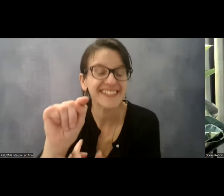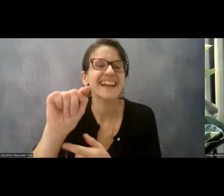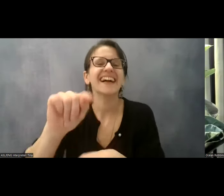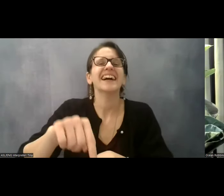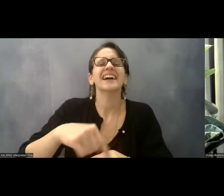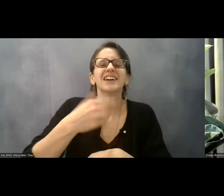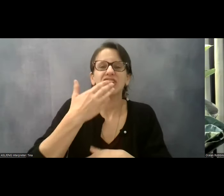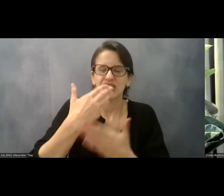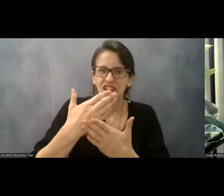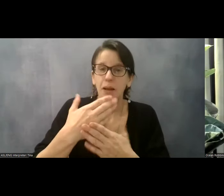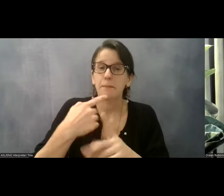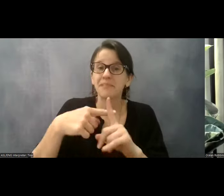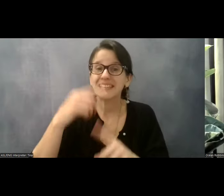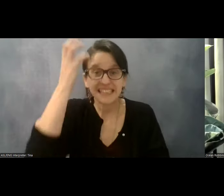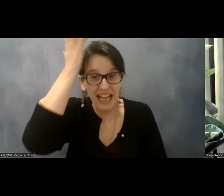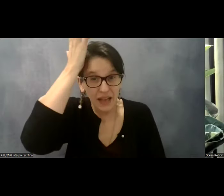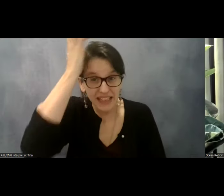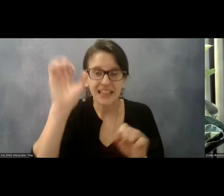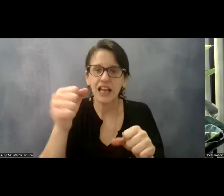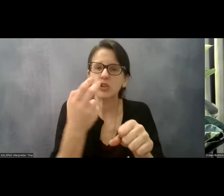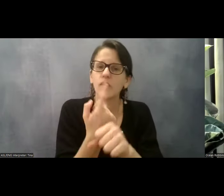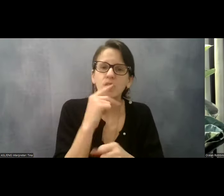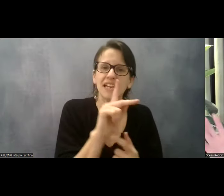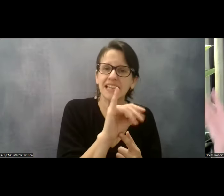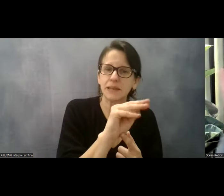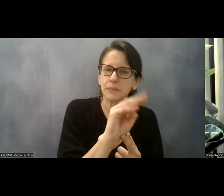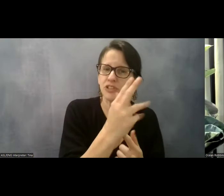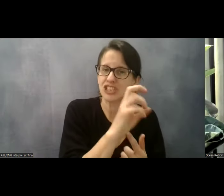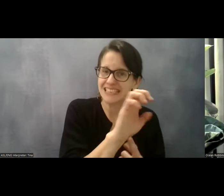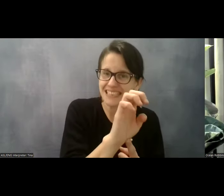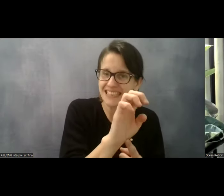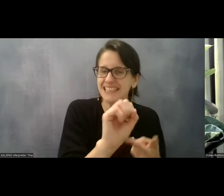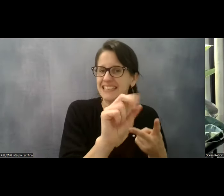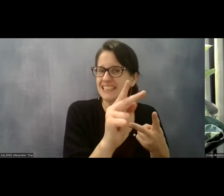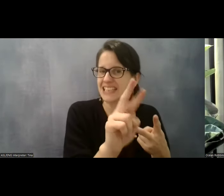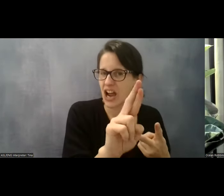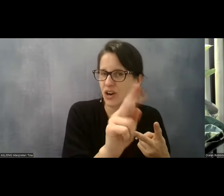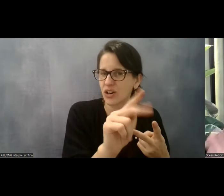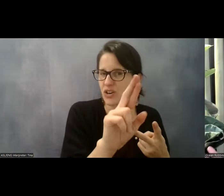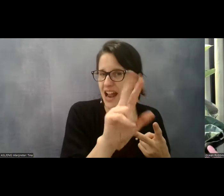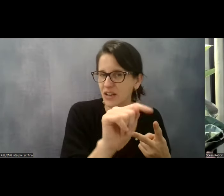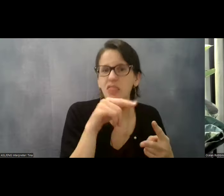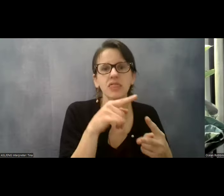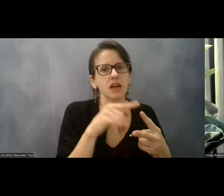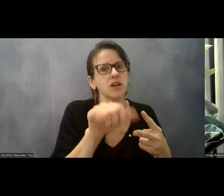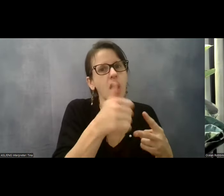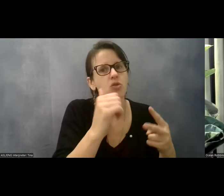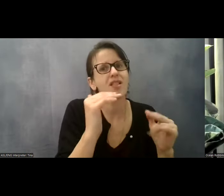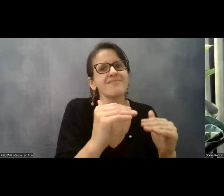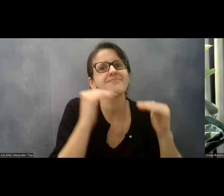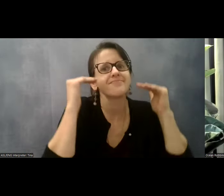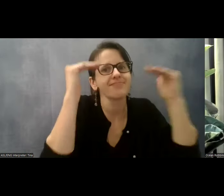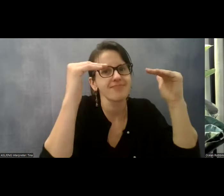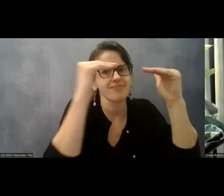be used in kimchi and sauerkraut, which are even a whole other level, because now you're adding not just the amazingness of cabbage, but